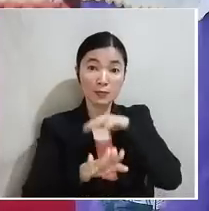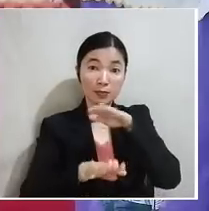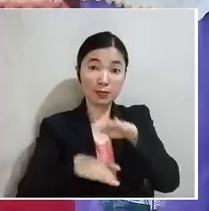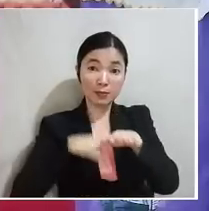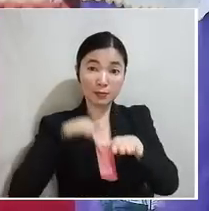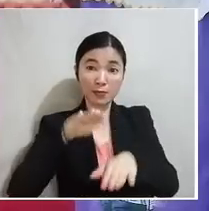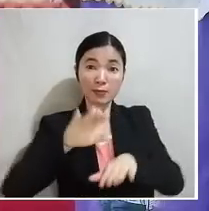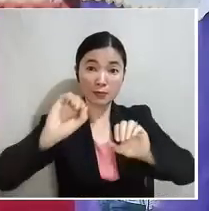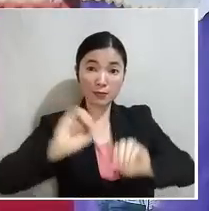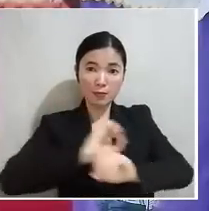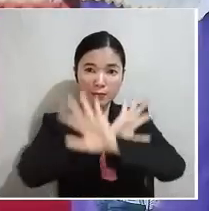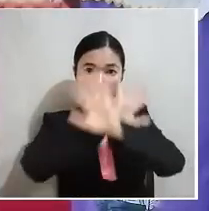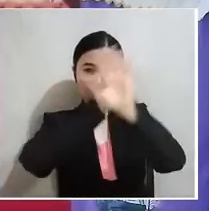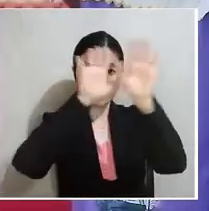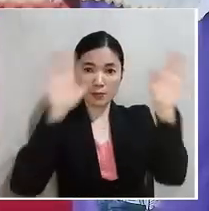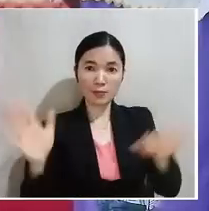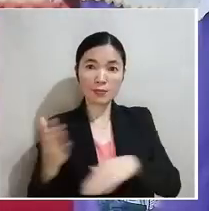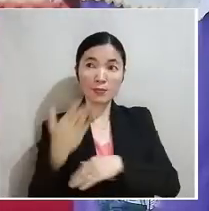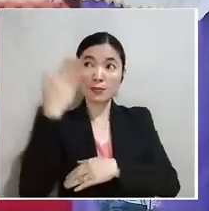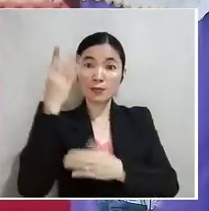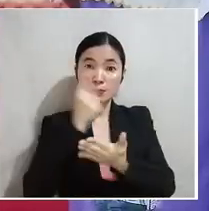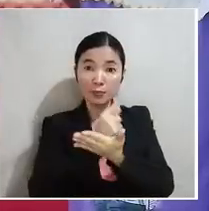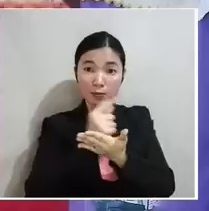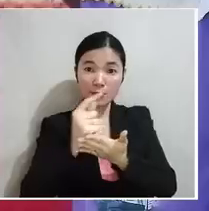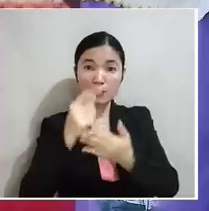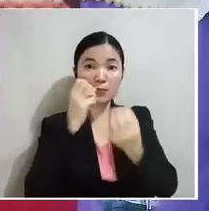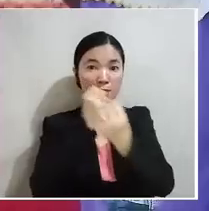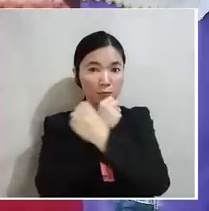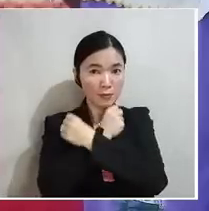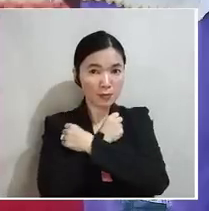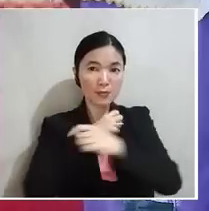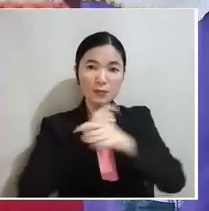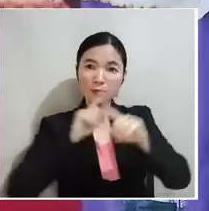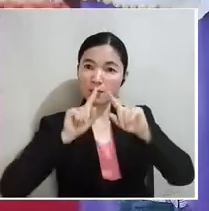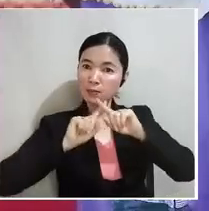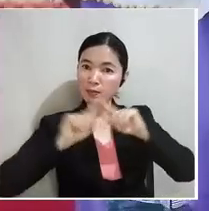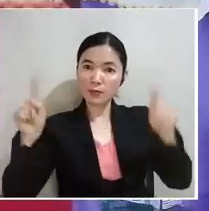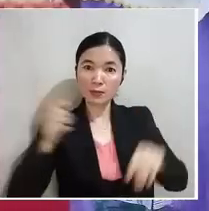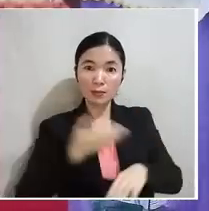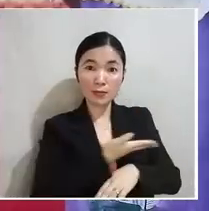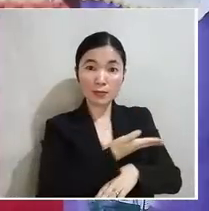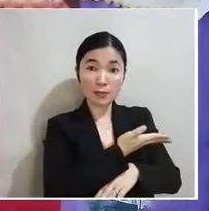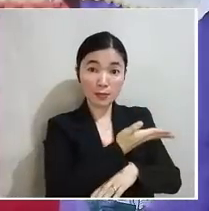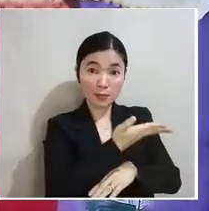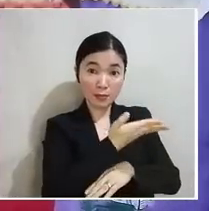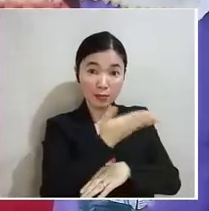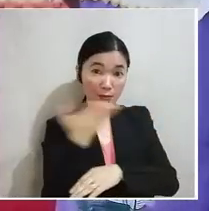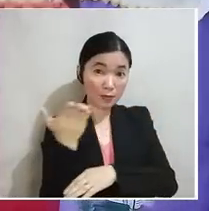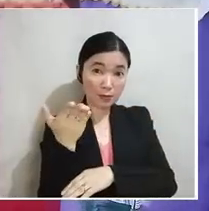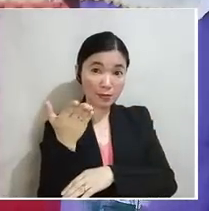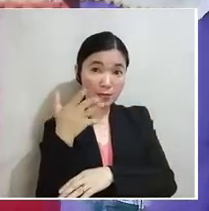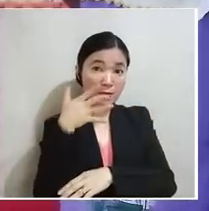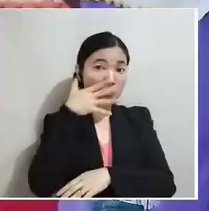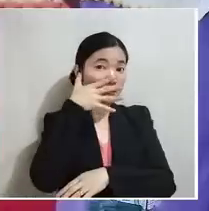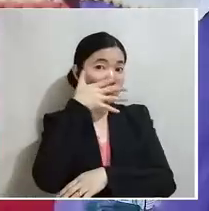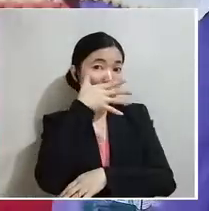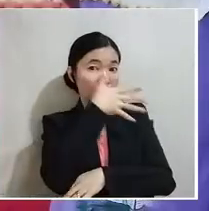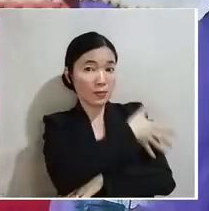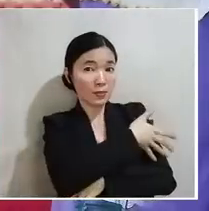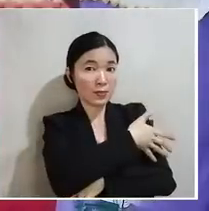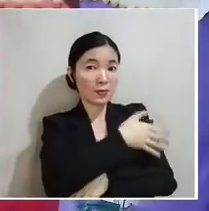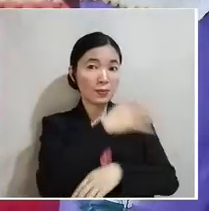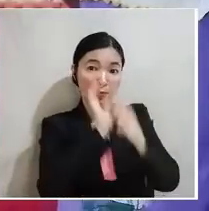truth and love. But if we turn our backs on Him, we will